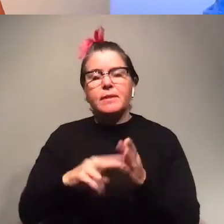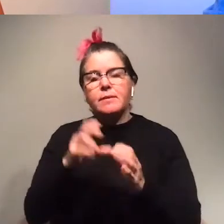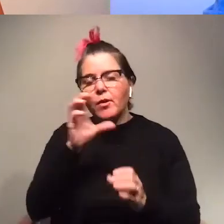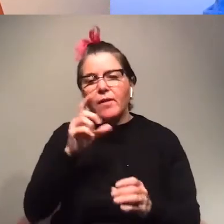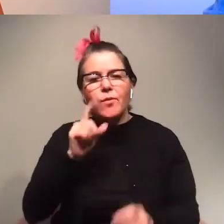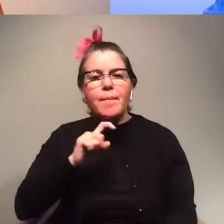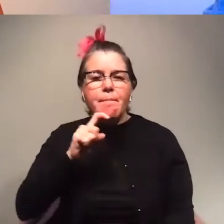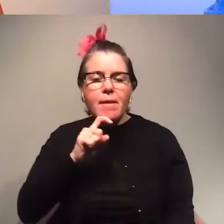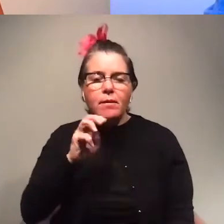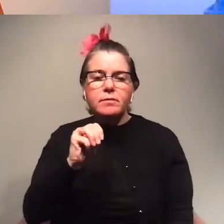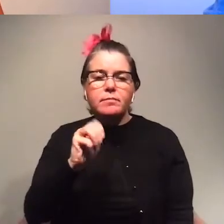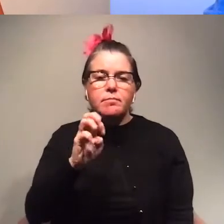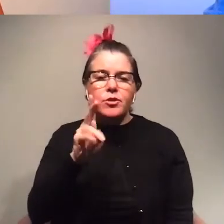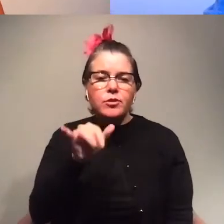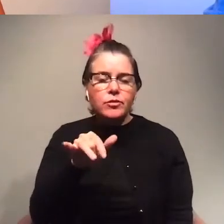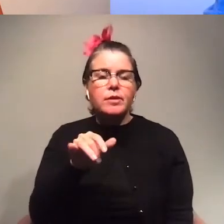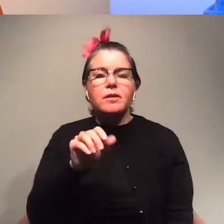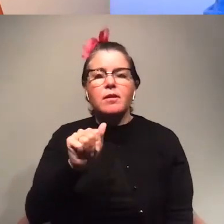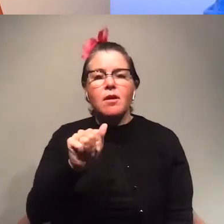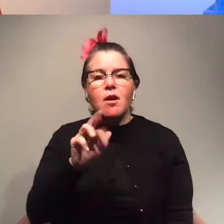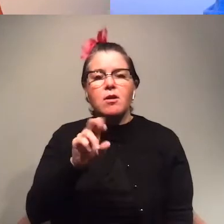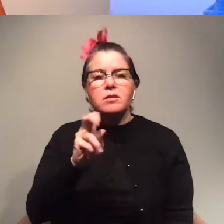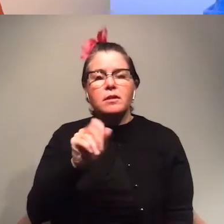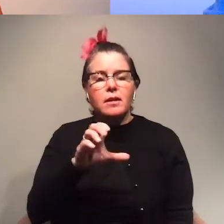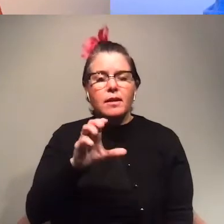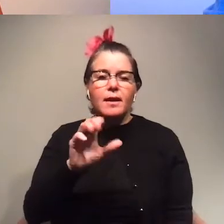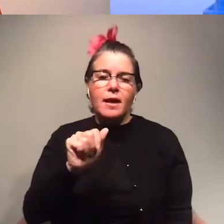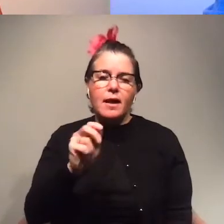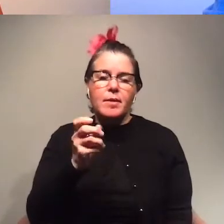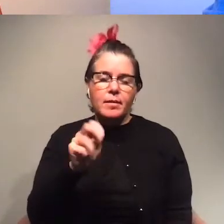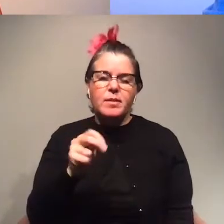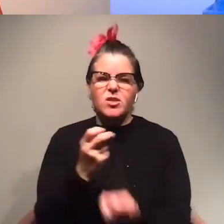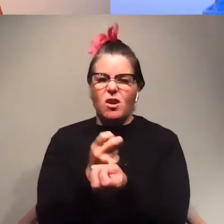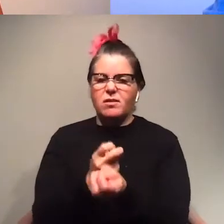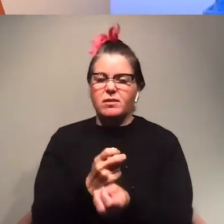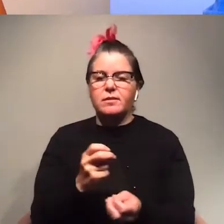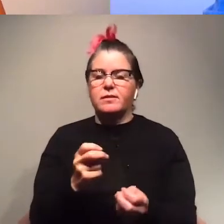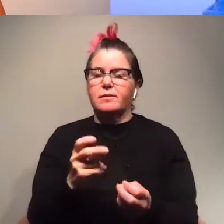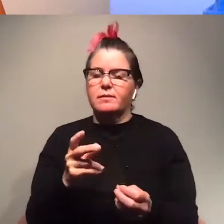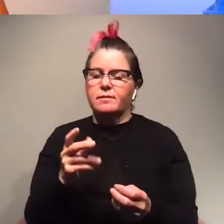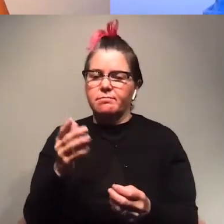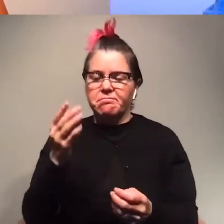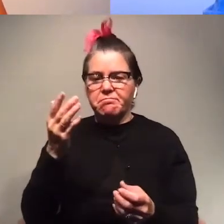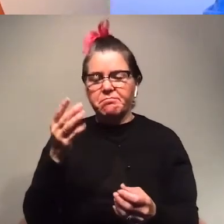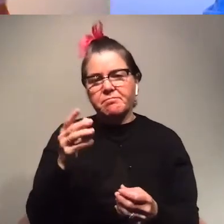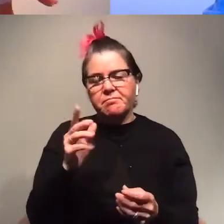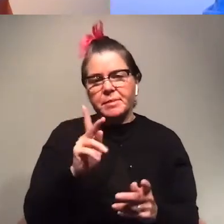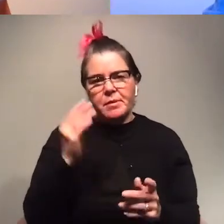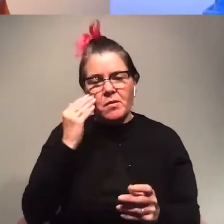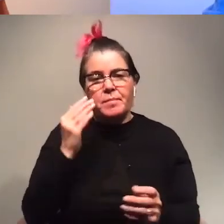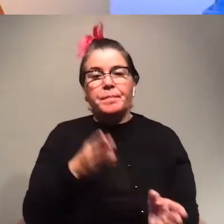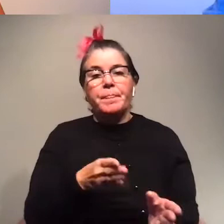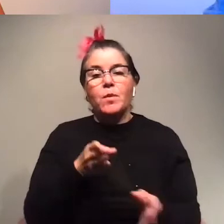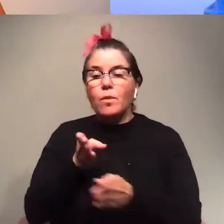like mercury or like arsenic or cadmium, like things that are really toxic that are really well known. Or you go into like